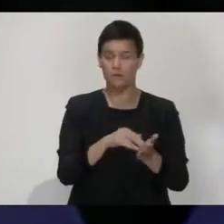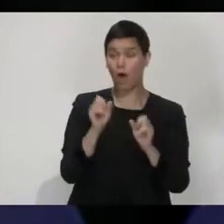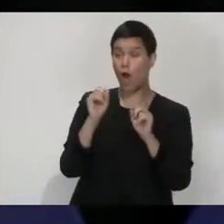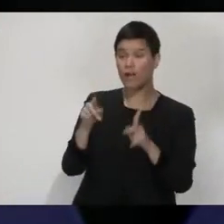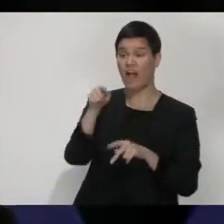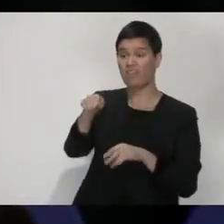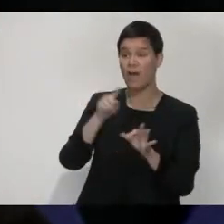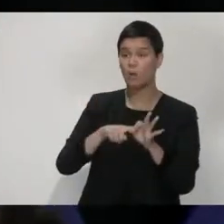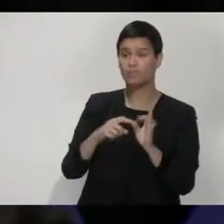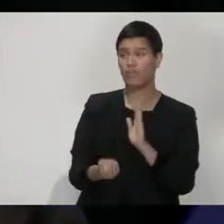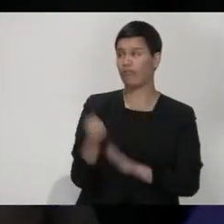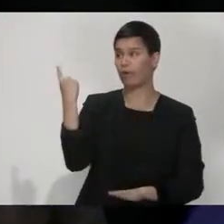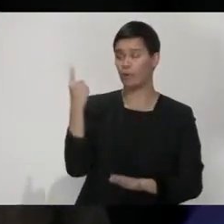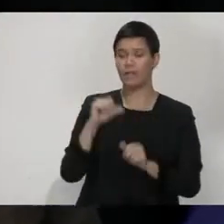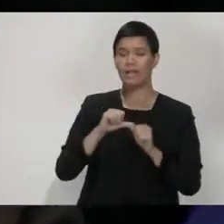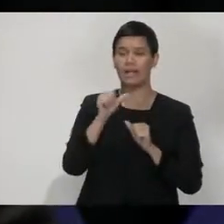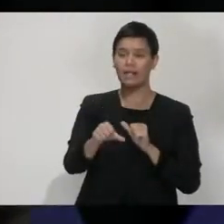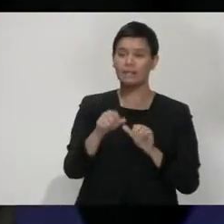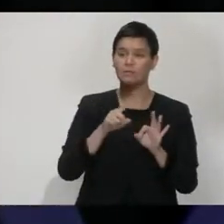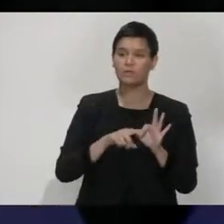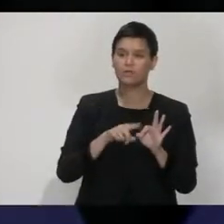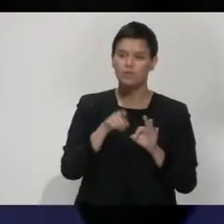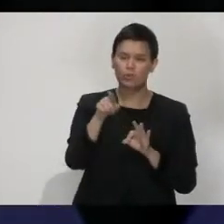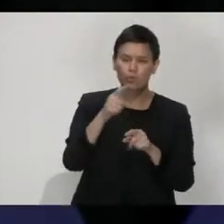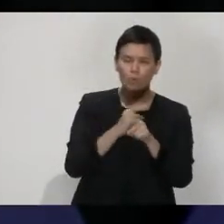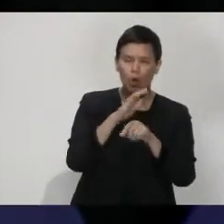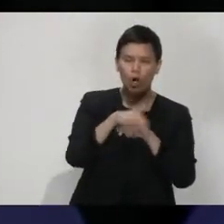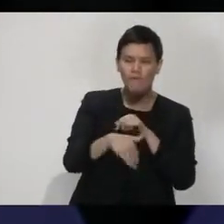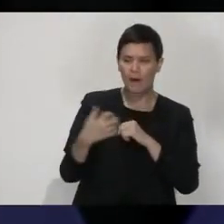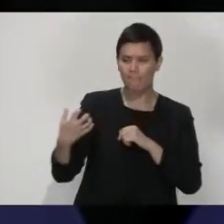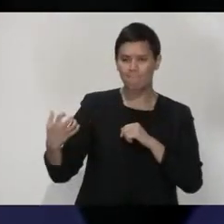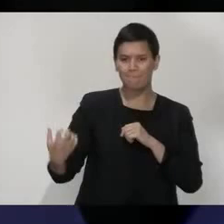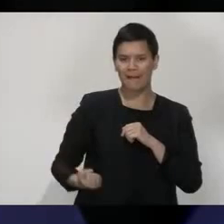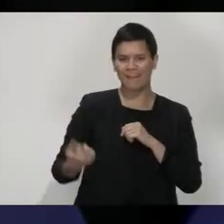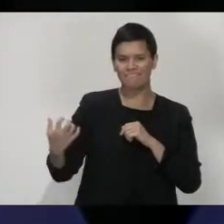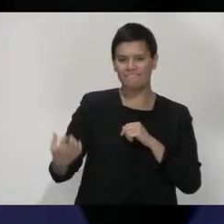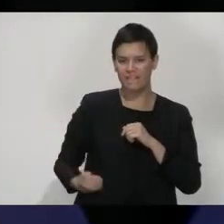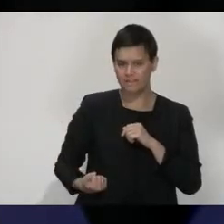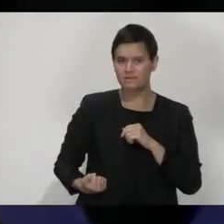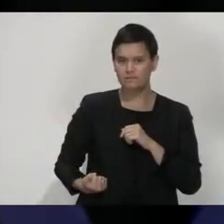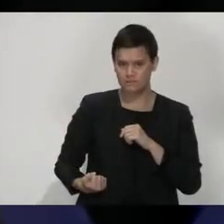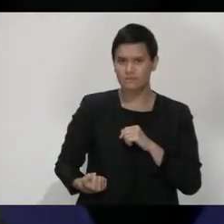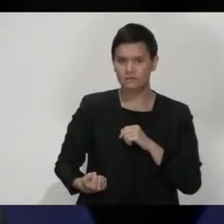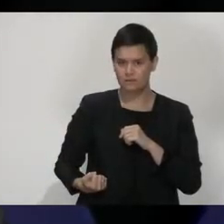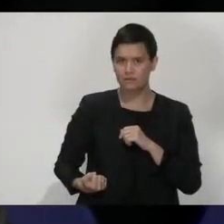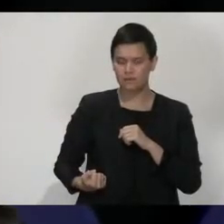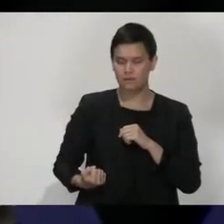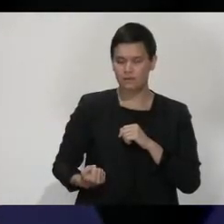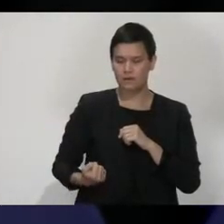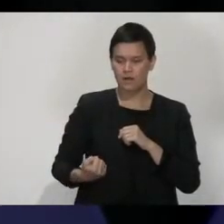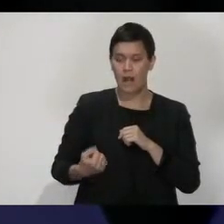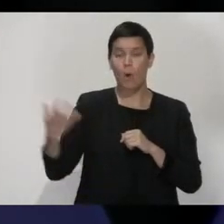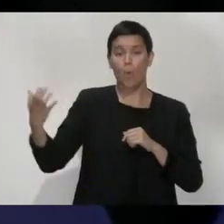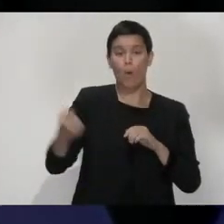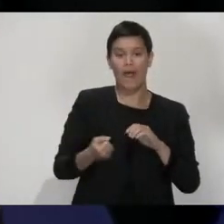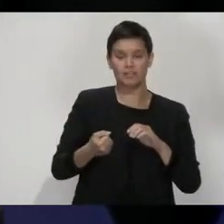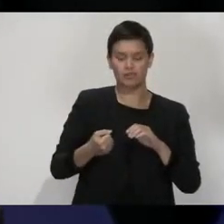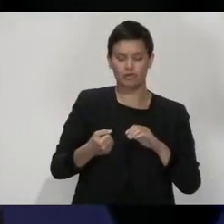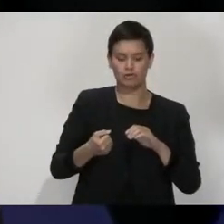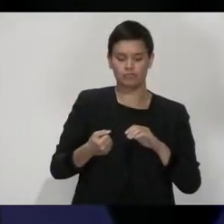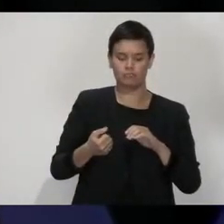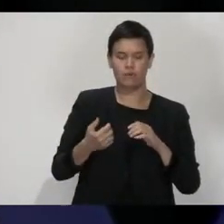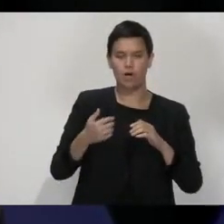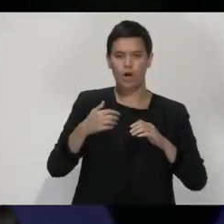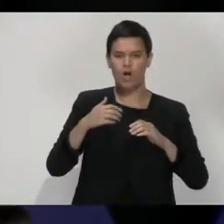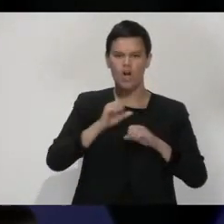question. Move on to the next one. You talked about the benefit and the COVID relief not being a particularly big number. Is